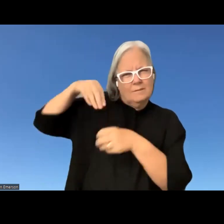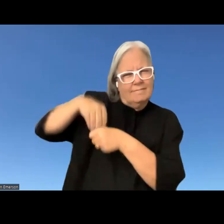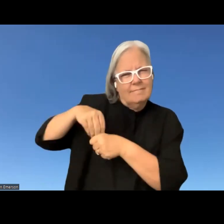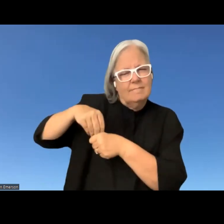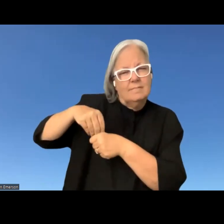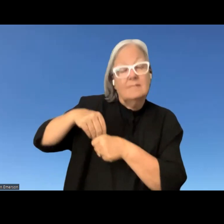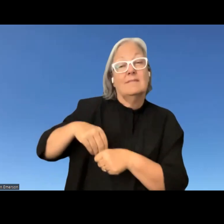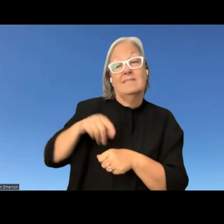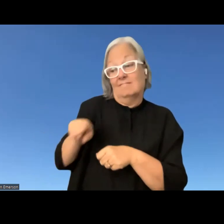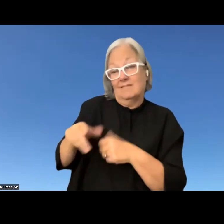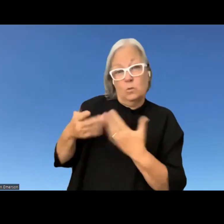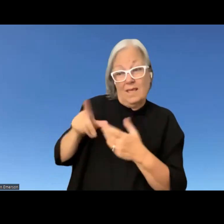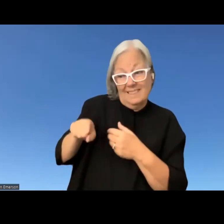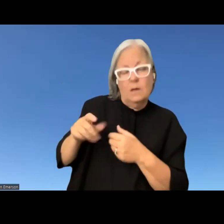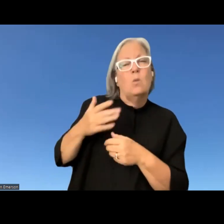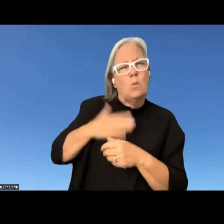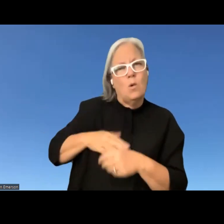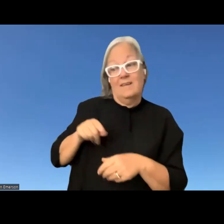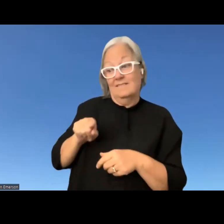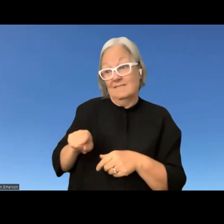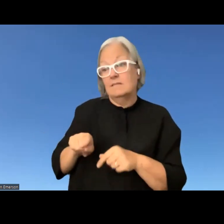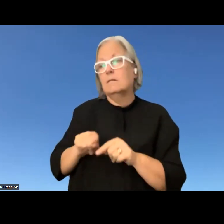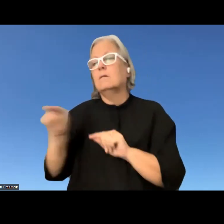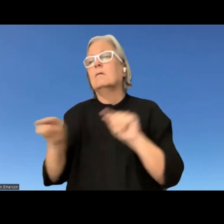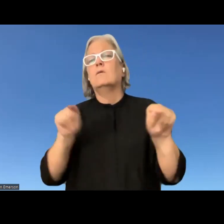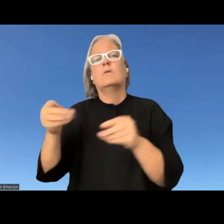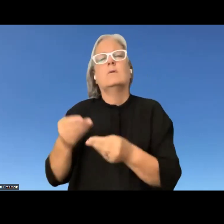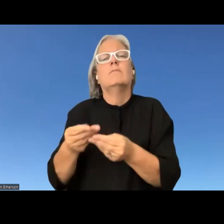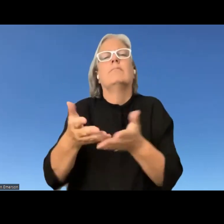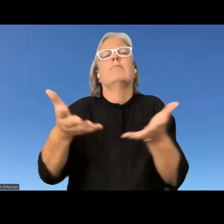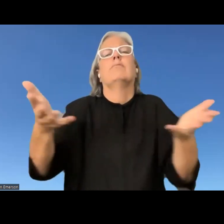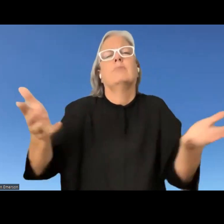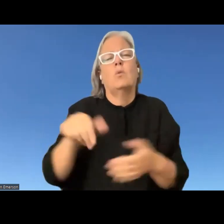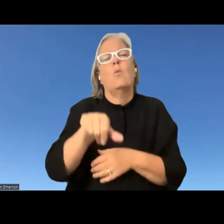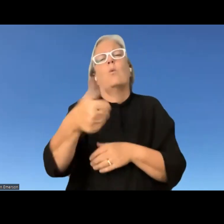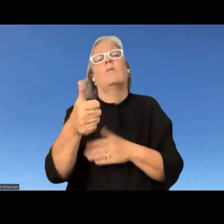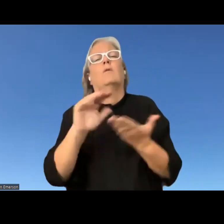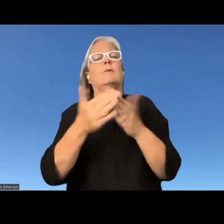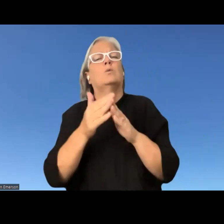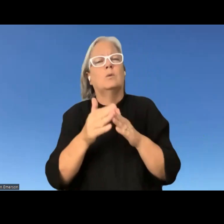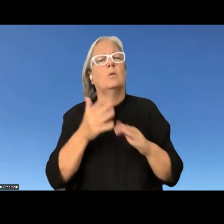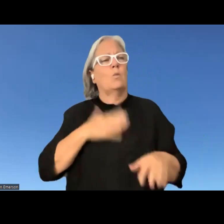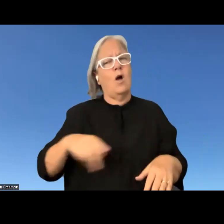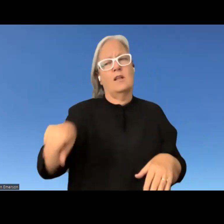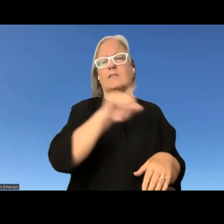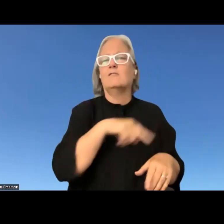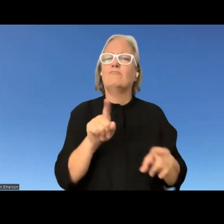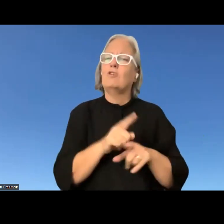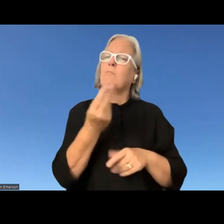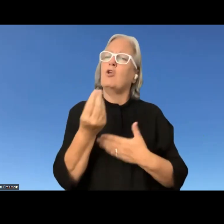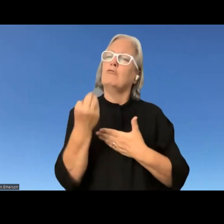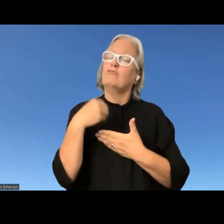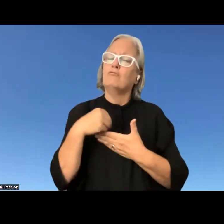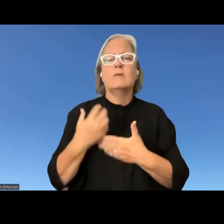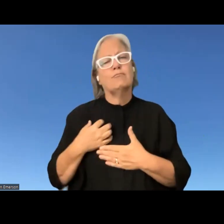needs to be met across multiple communities and for those to be profitable and sustainable,